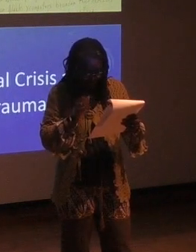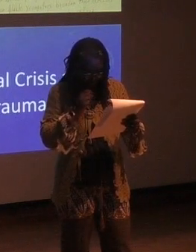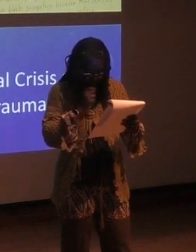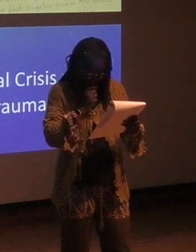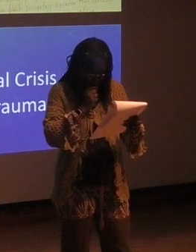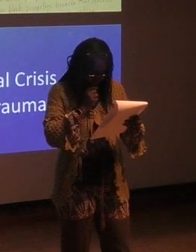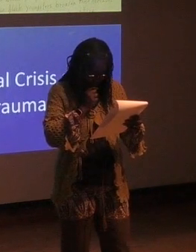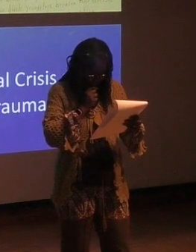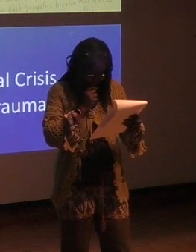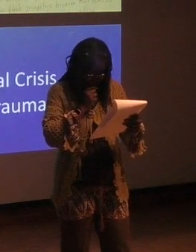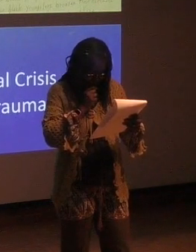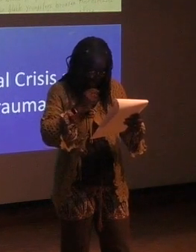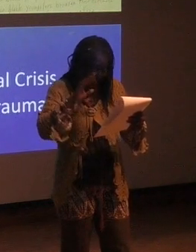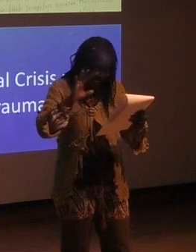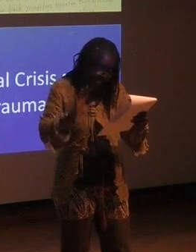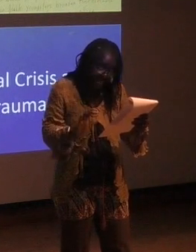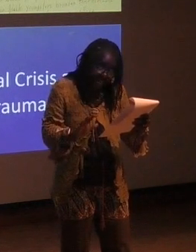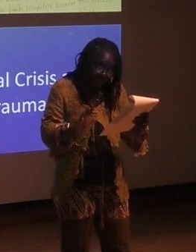lost ship,